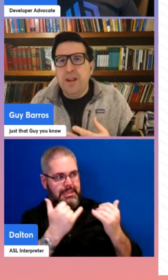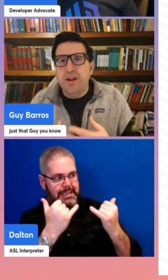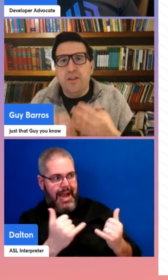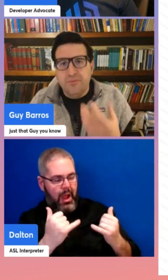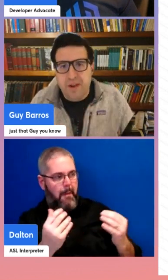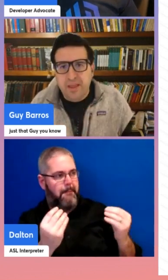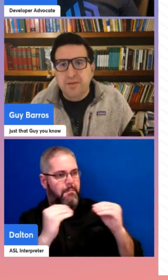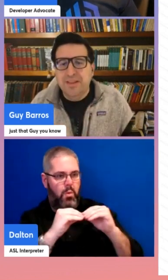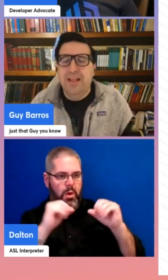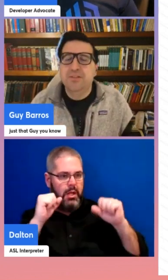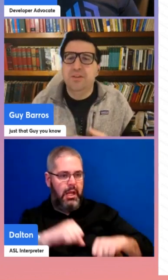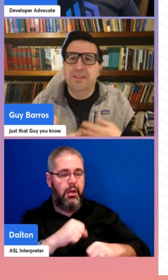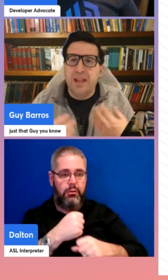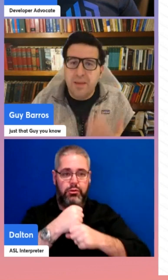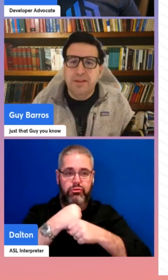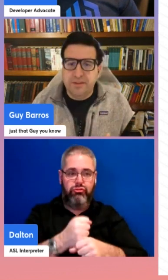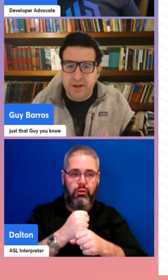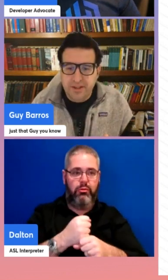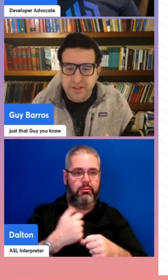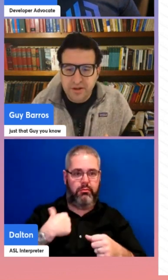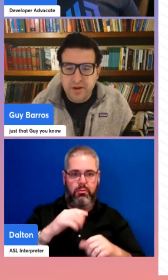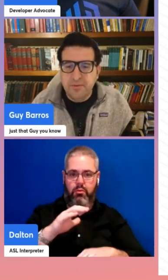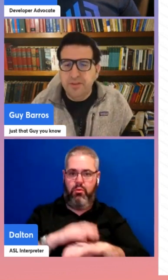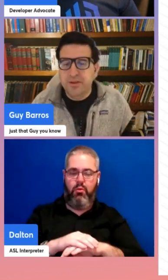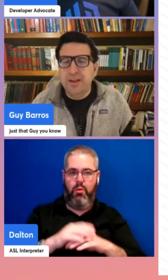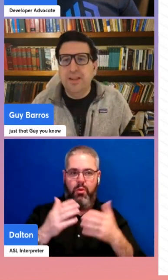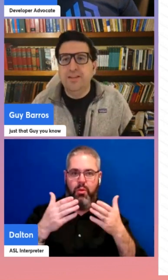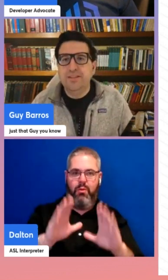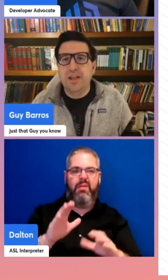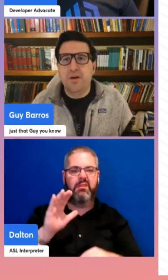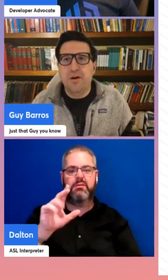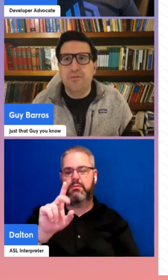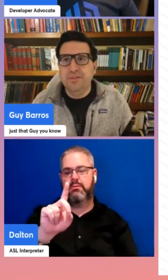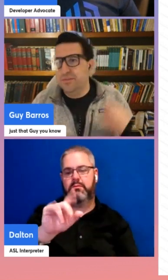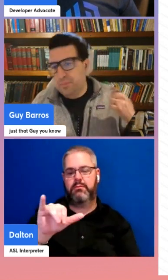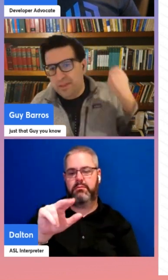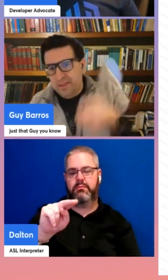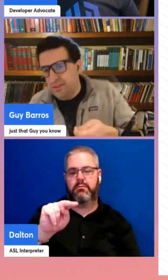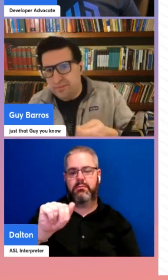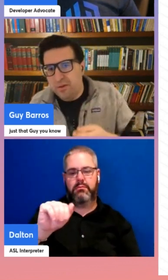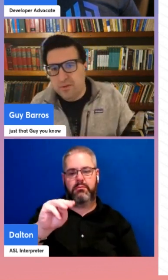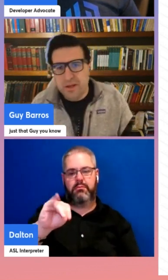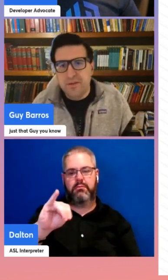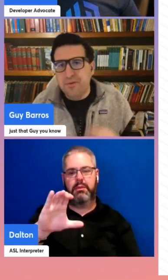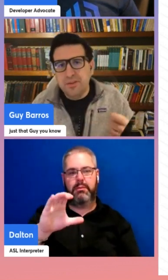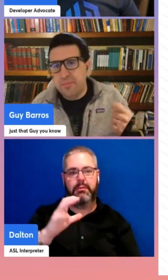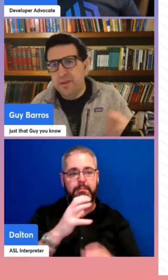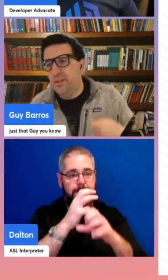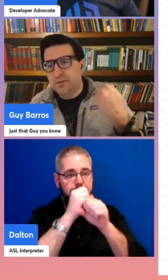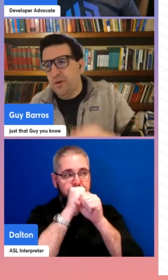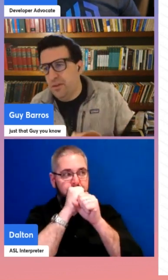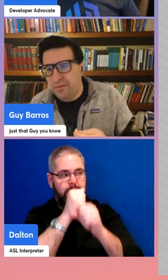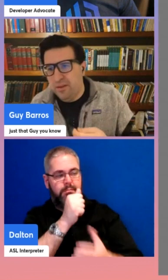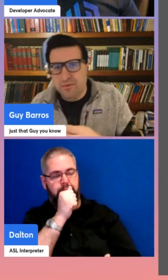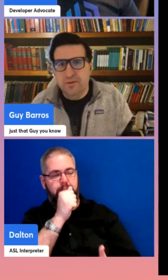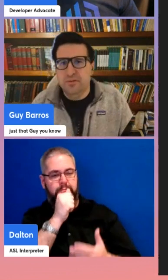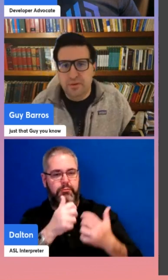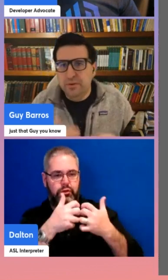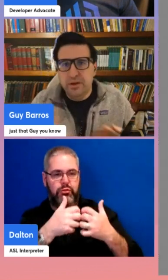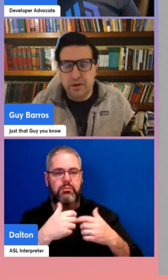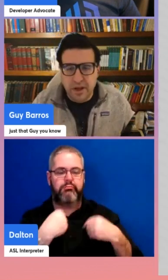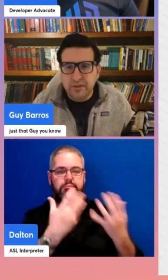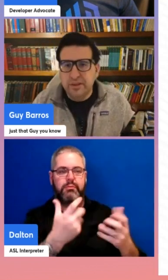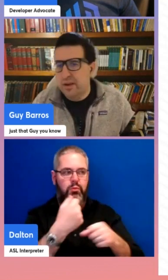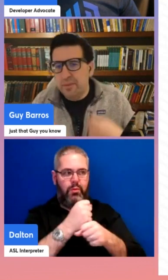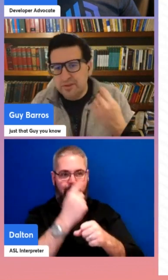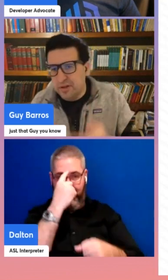can generate it on the fly, and that's called the dynamic secret engine, right? So instead of just putting things in Vault, you can give Vault the ability to create things for you. So